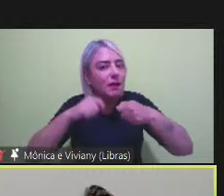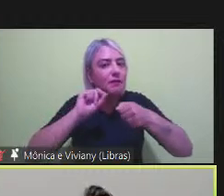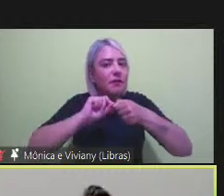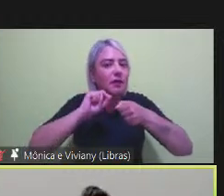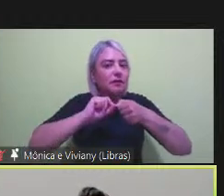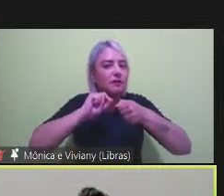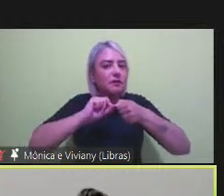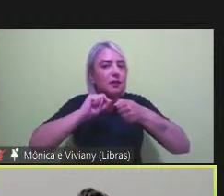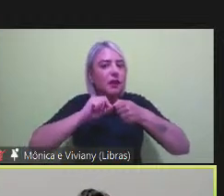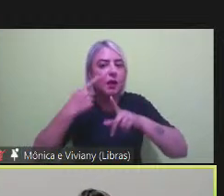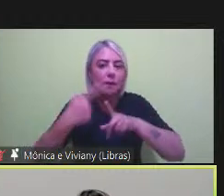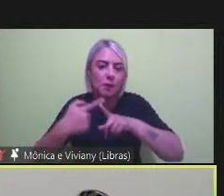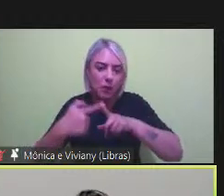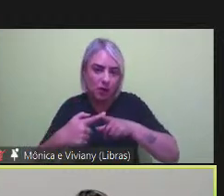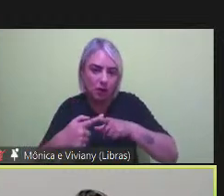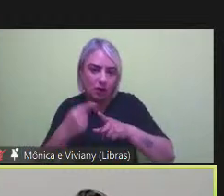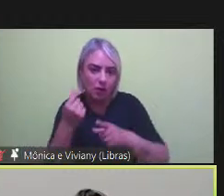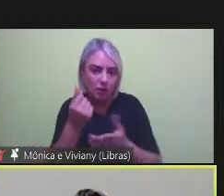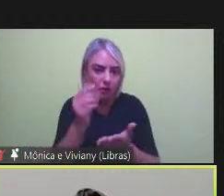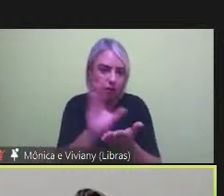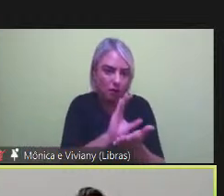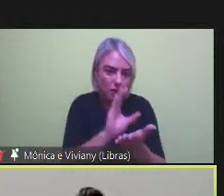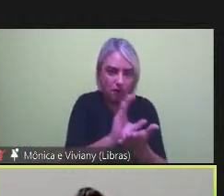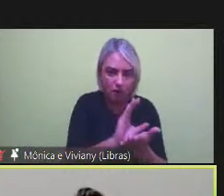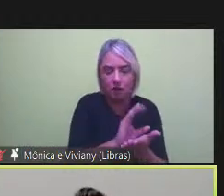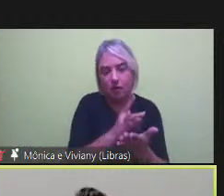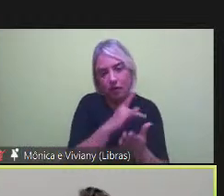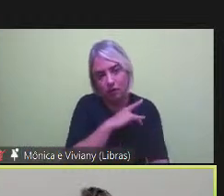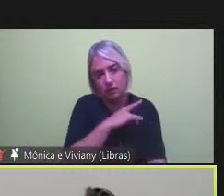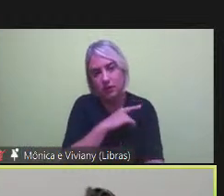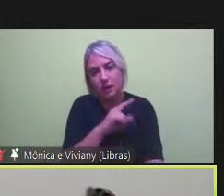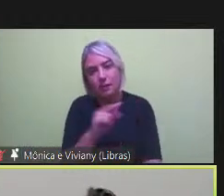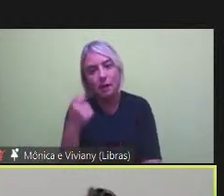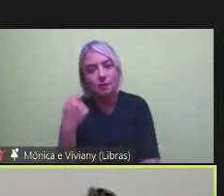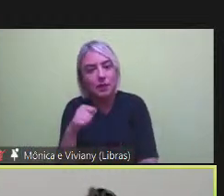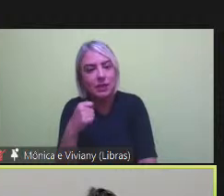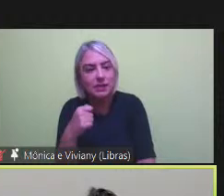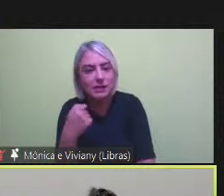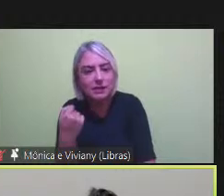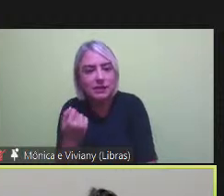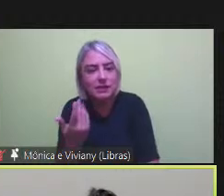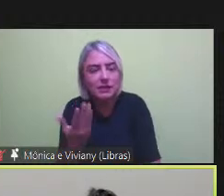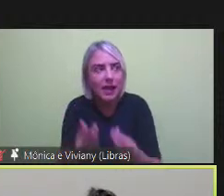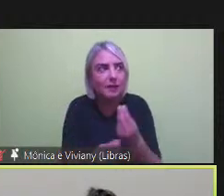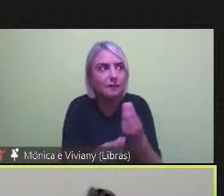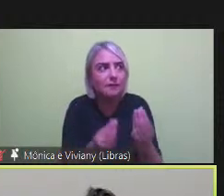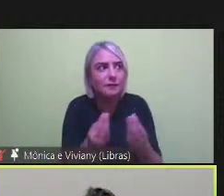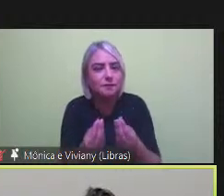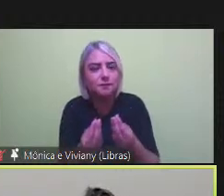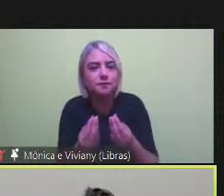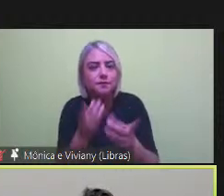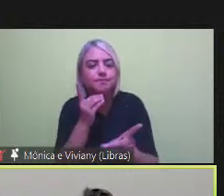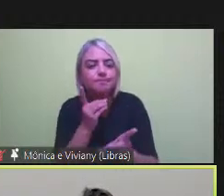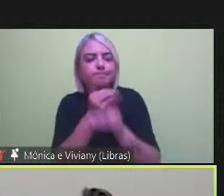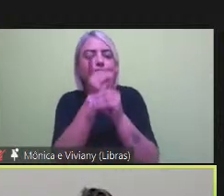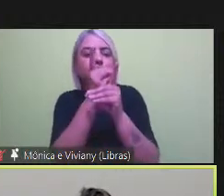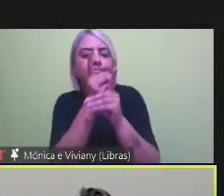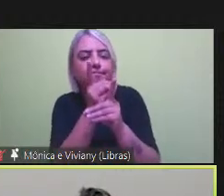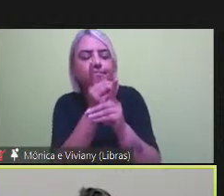what the municipality really needed to do, because we had the financial resource, but we need